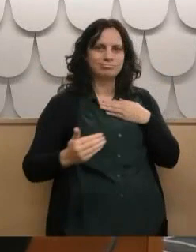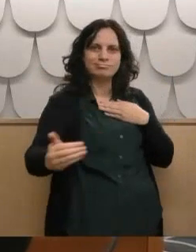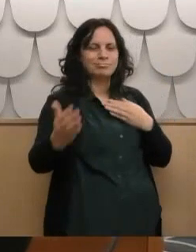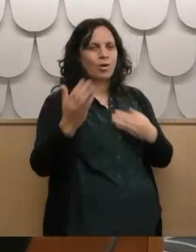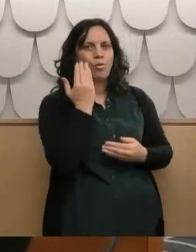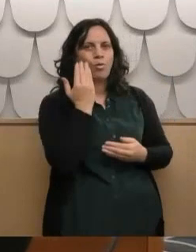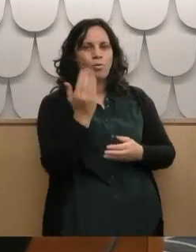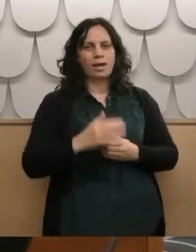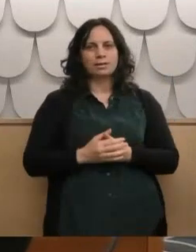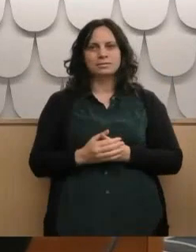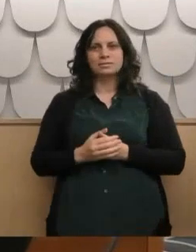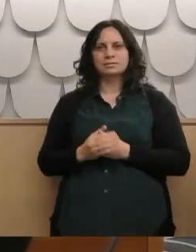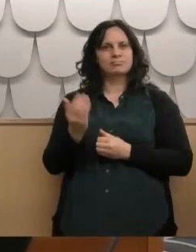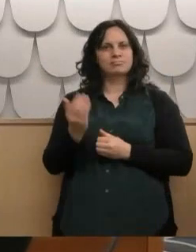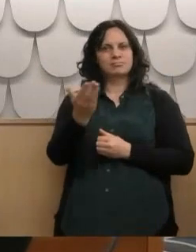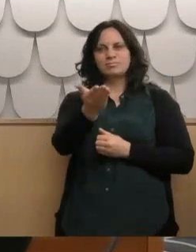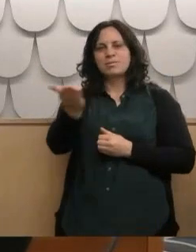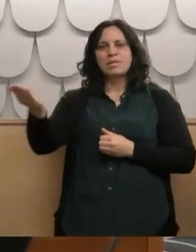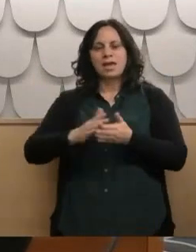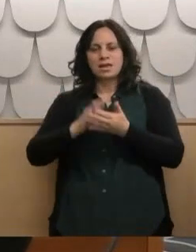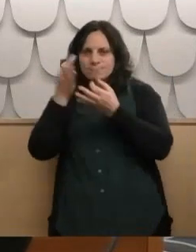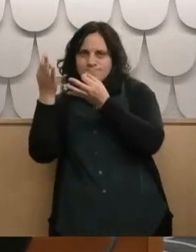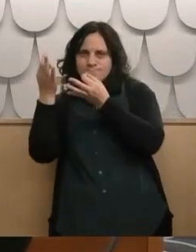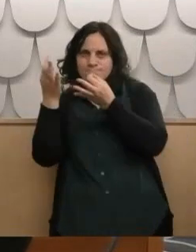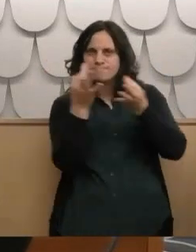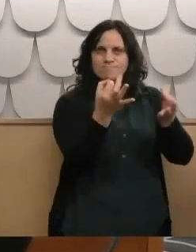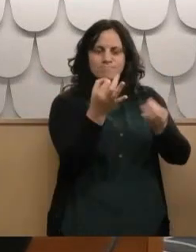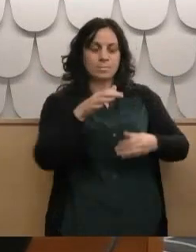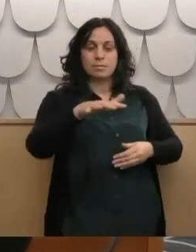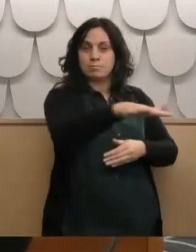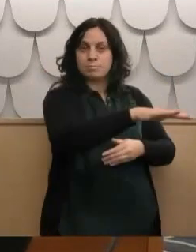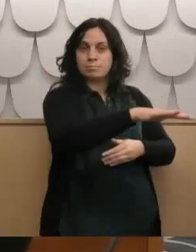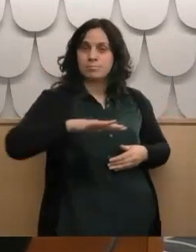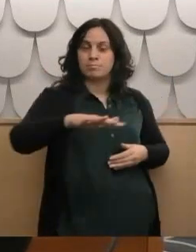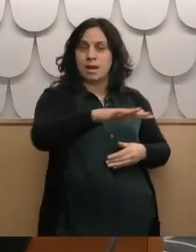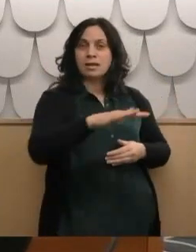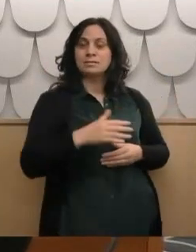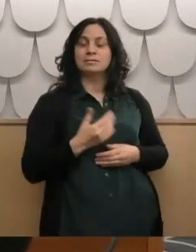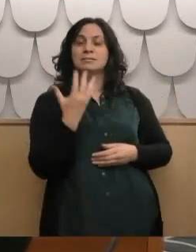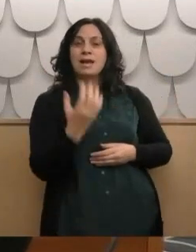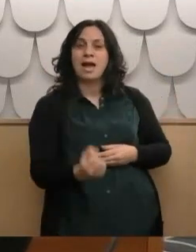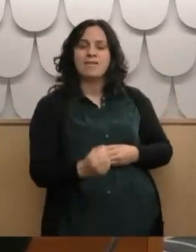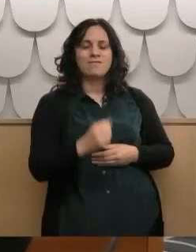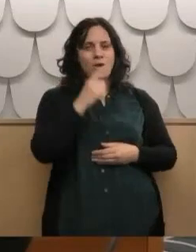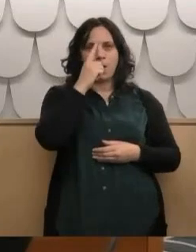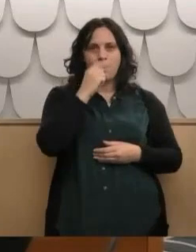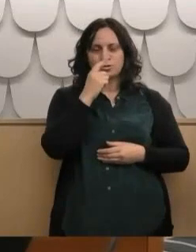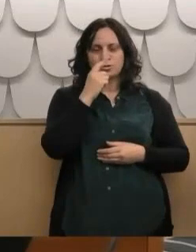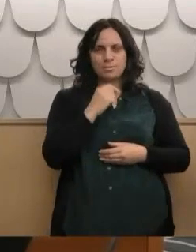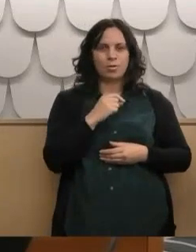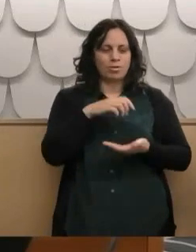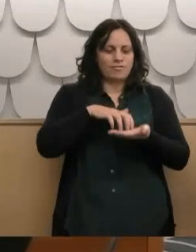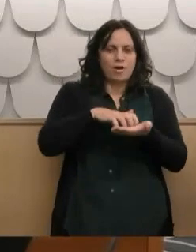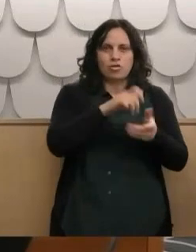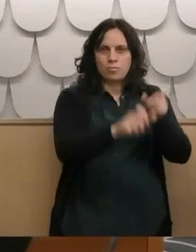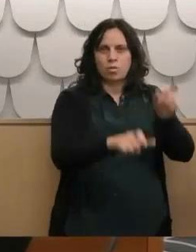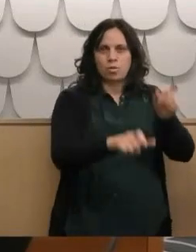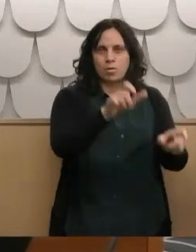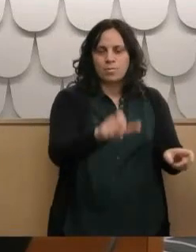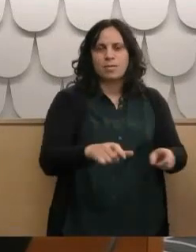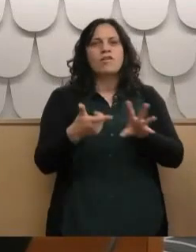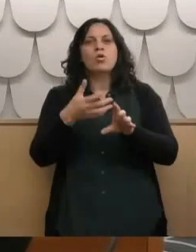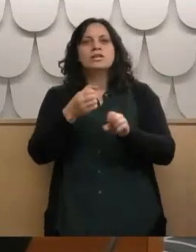And they are attracted to places where there are potential victims. And I know you have dealt with cases like Maryland,